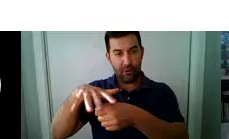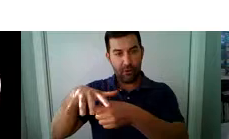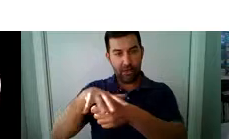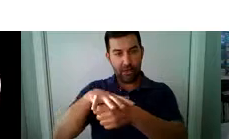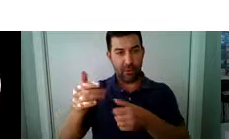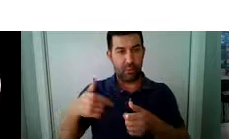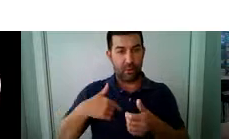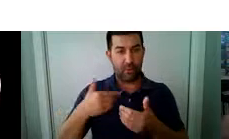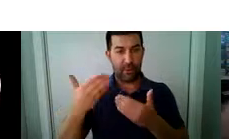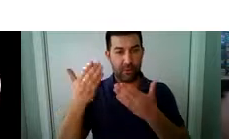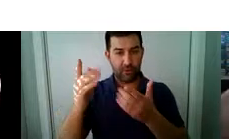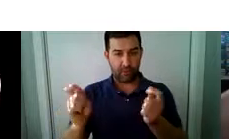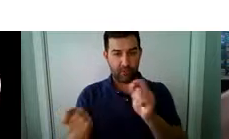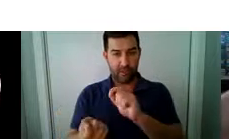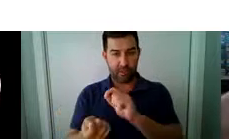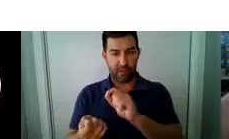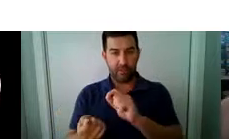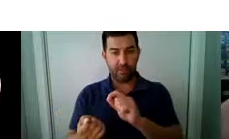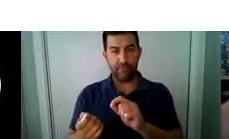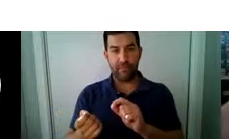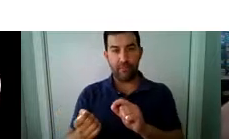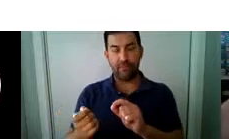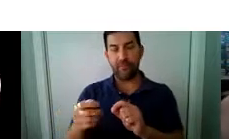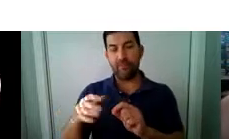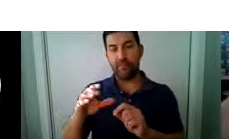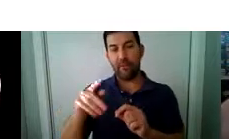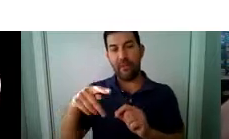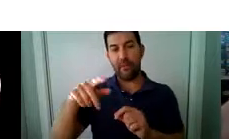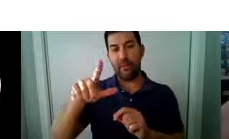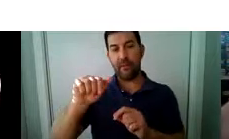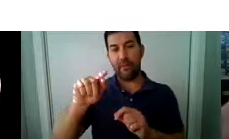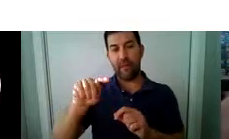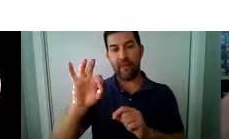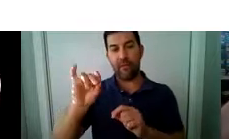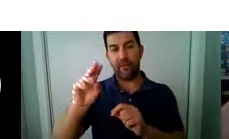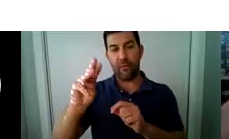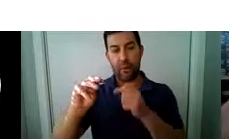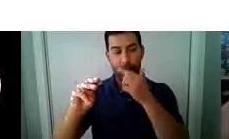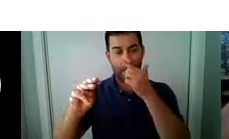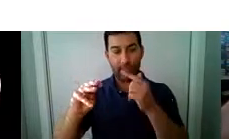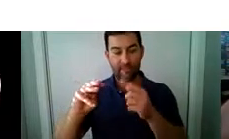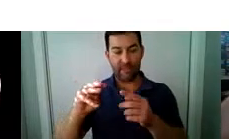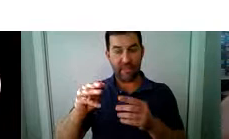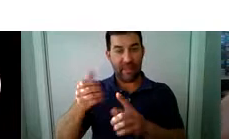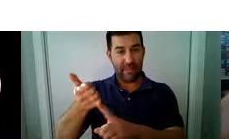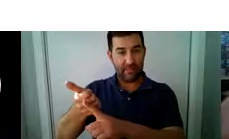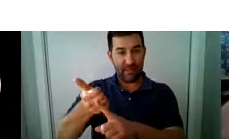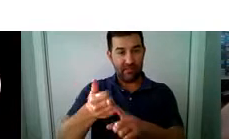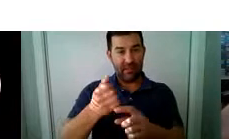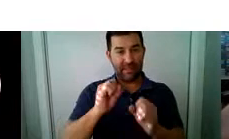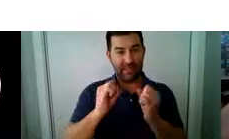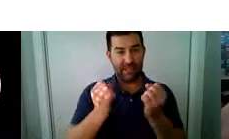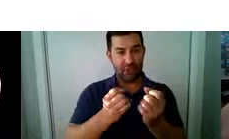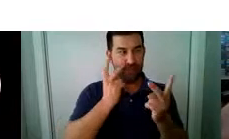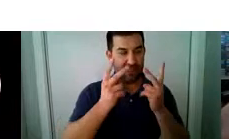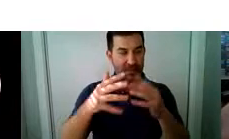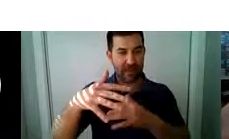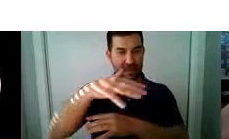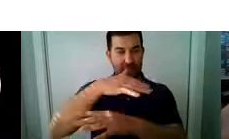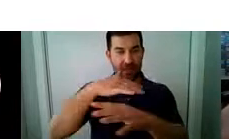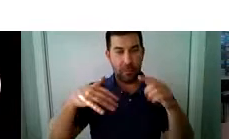to alter, the conditions of the platforms themselves, and also station visibility. Pedestrians have